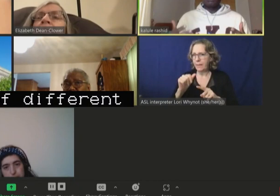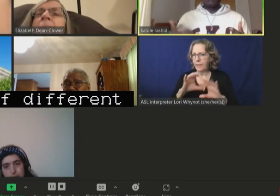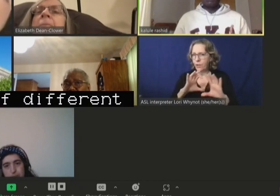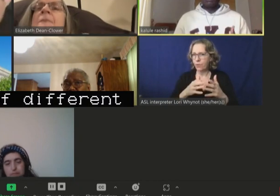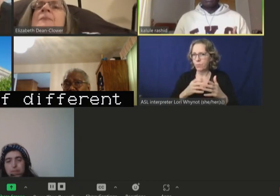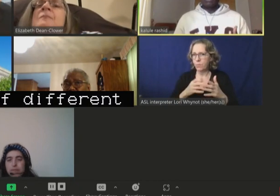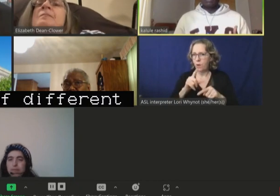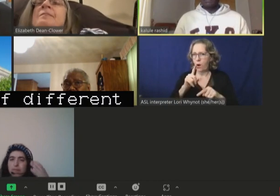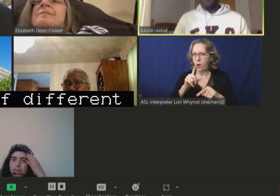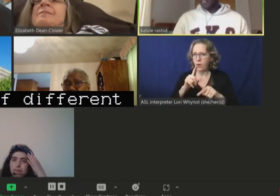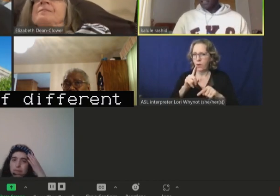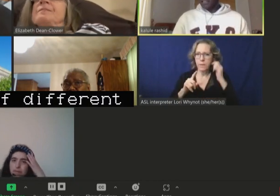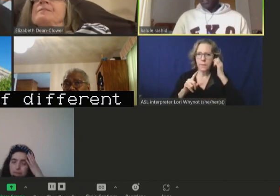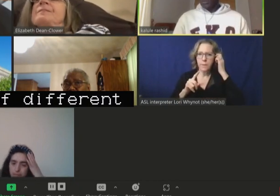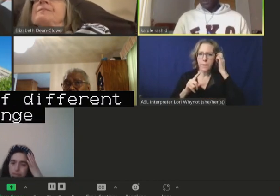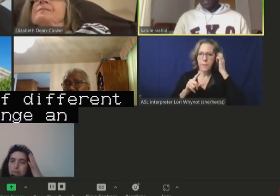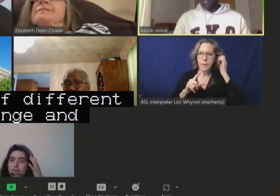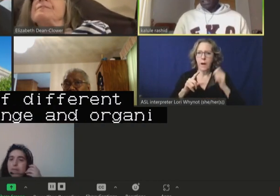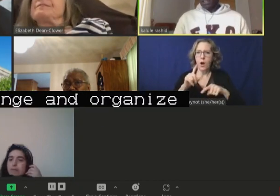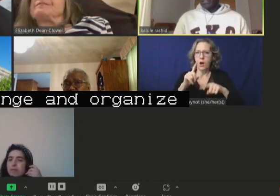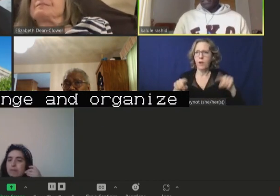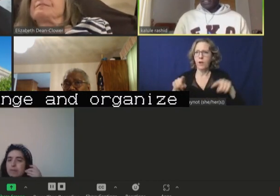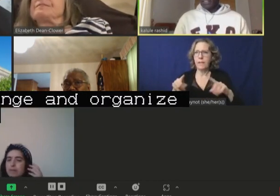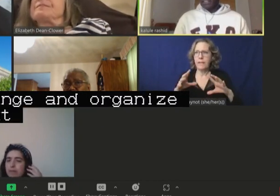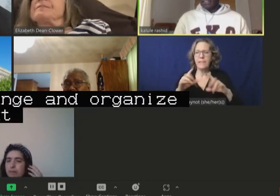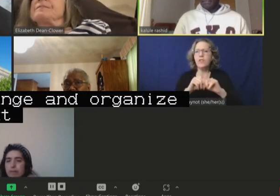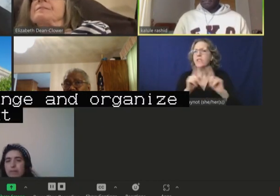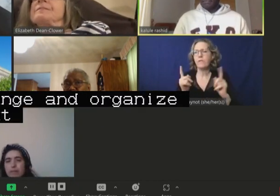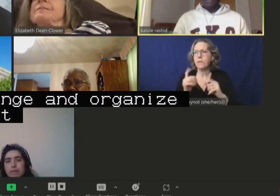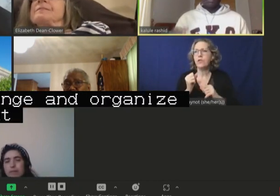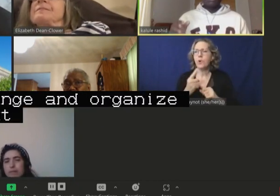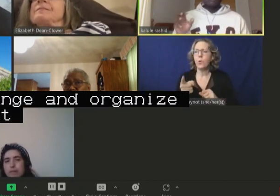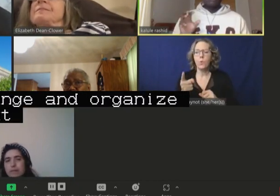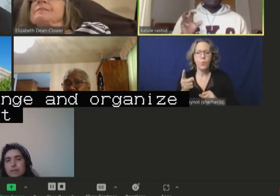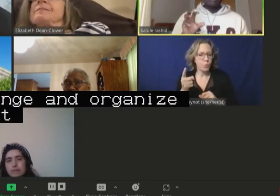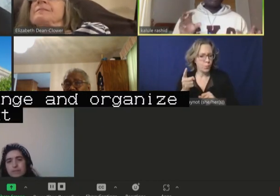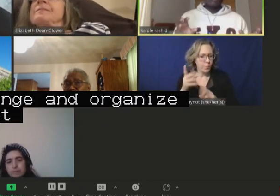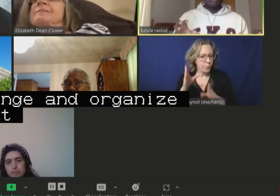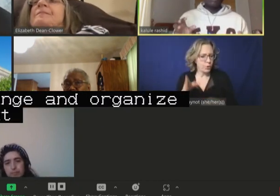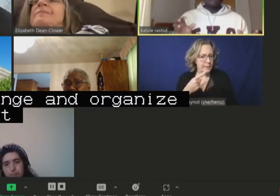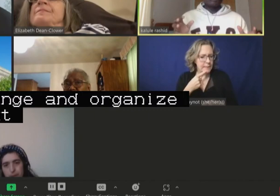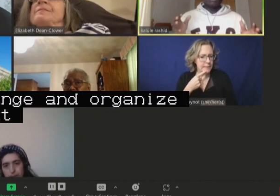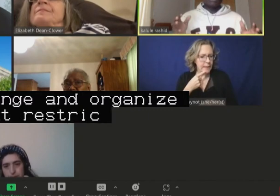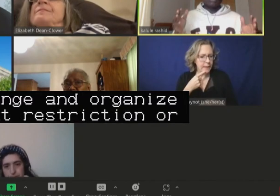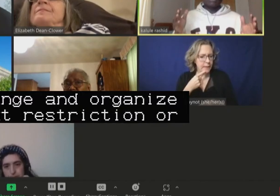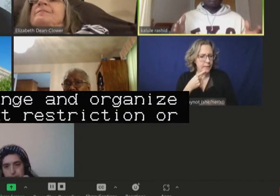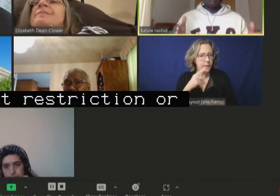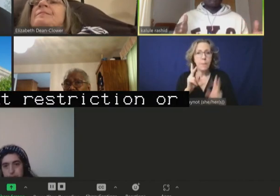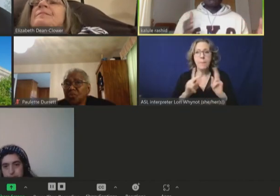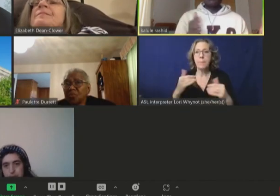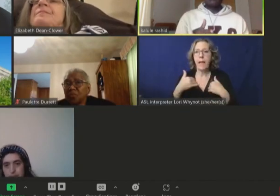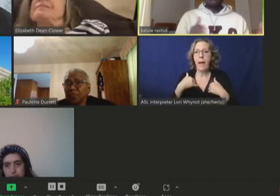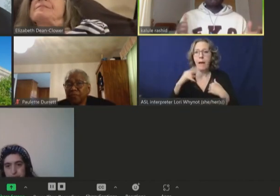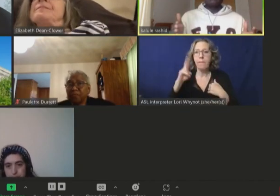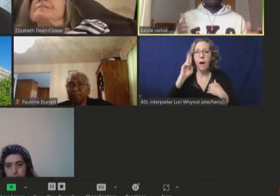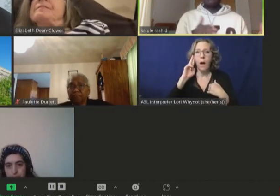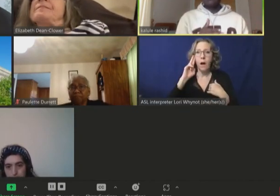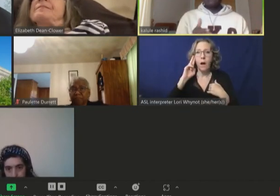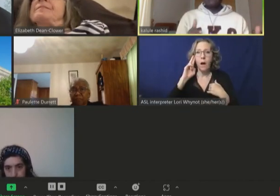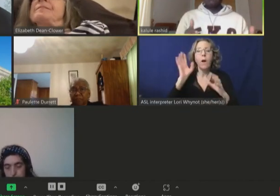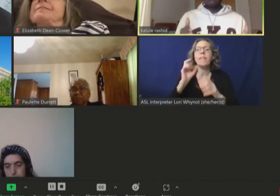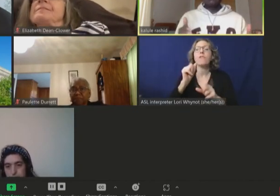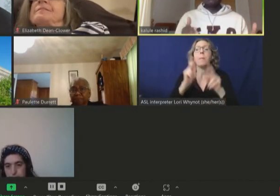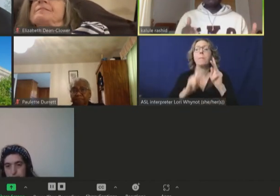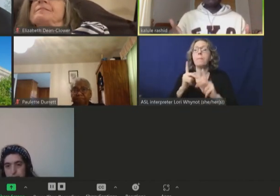distraction or obstacle. So she said that there are ushers who are in place to help persons